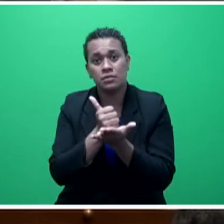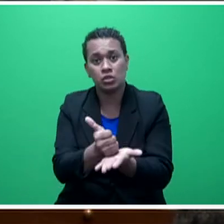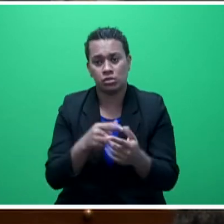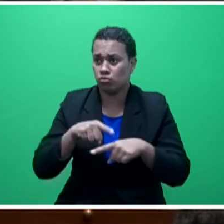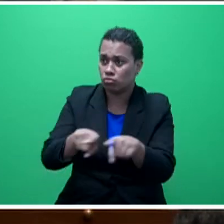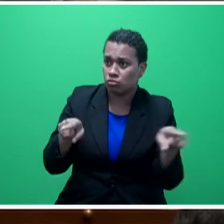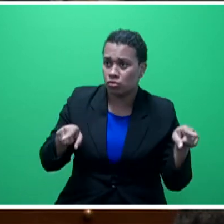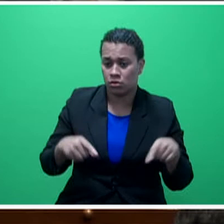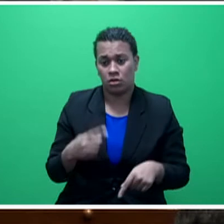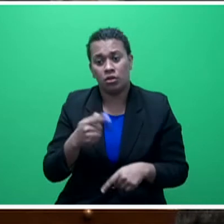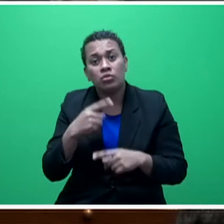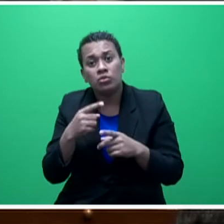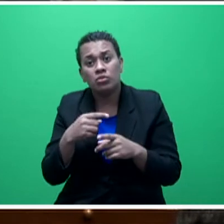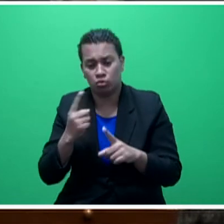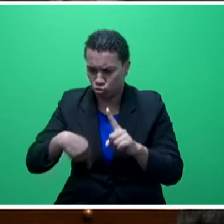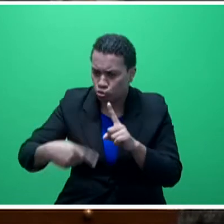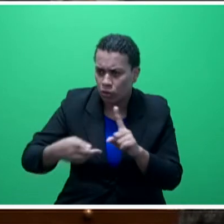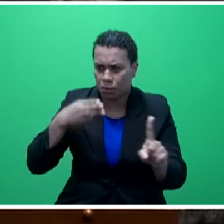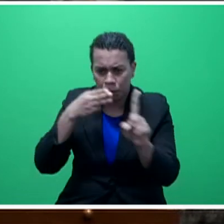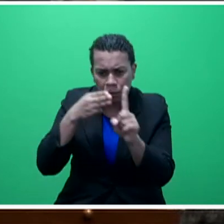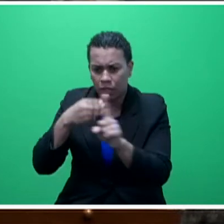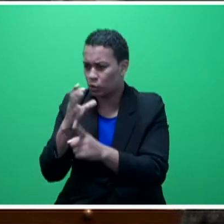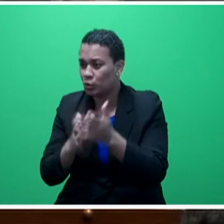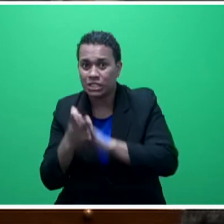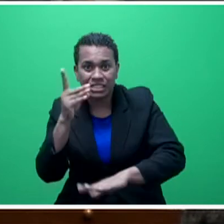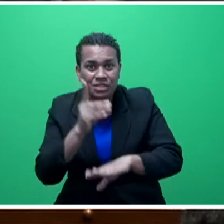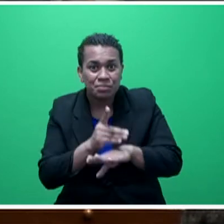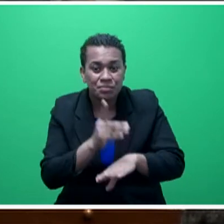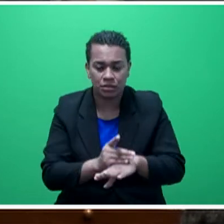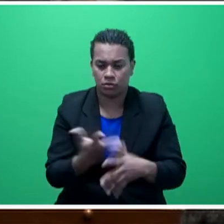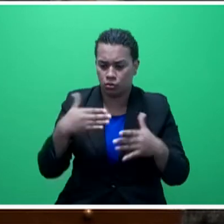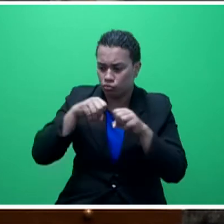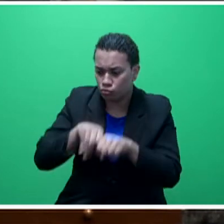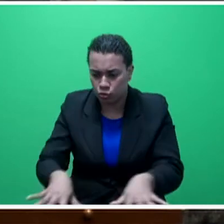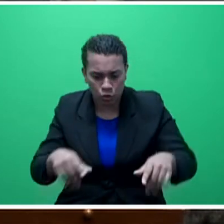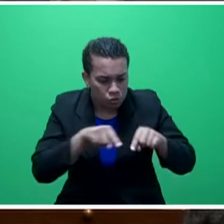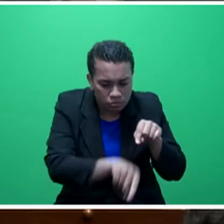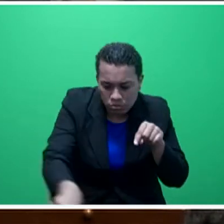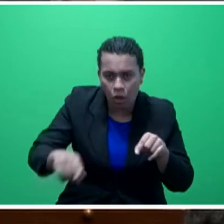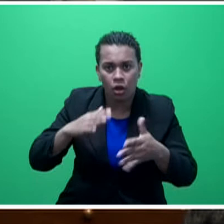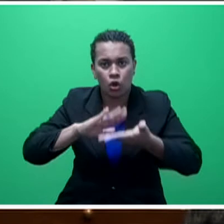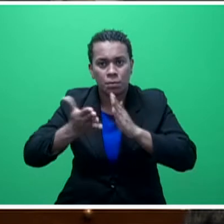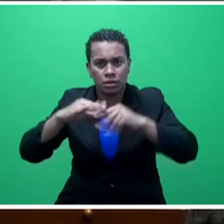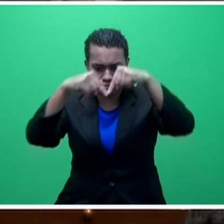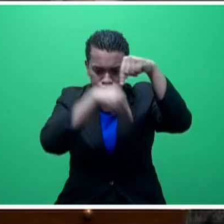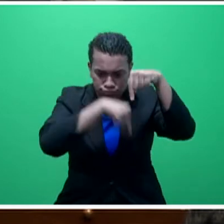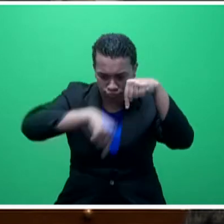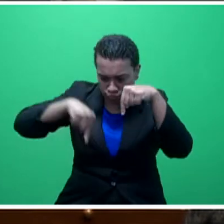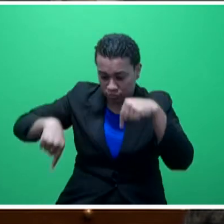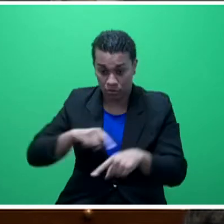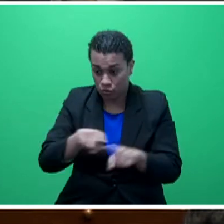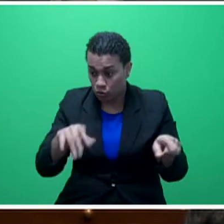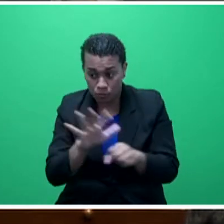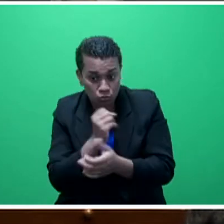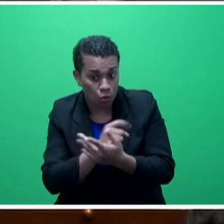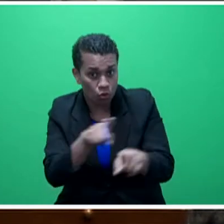reach out to Fijians living with disabilities at the community levels to the best of our capacity to ensure they are heard and they are